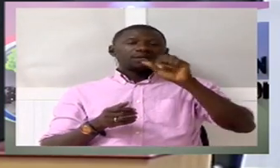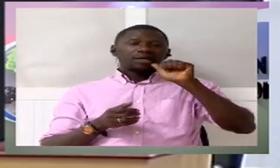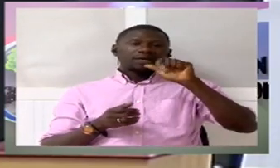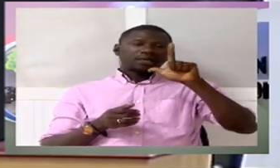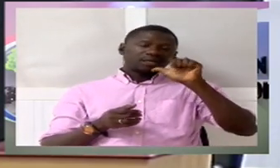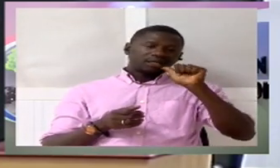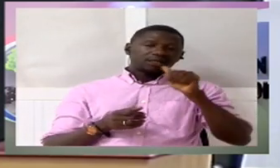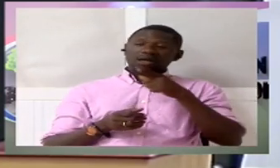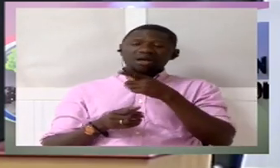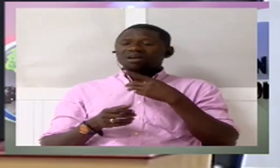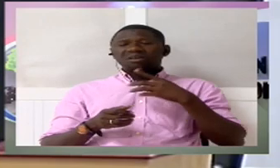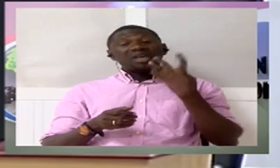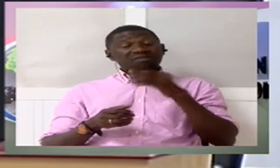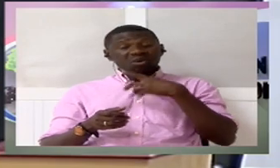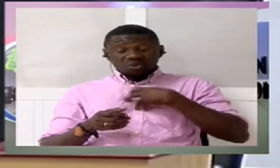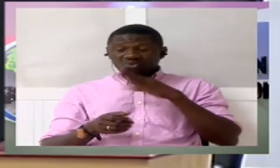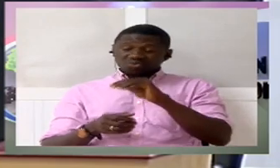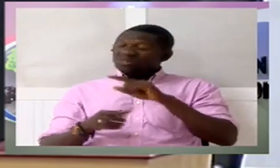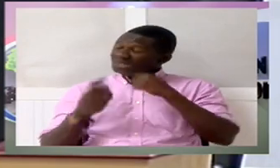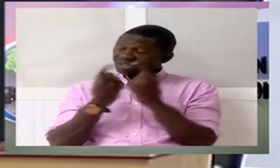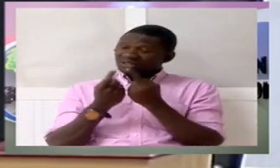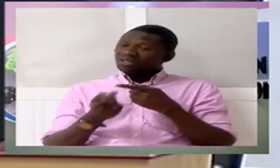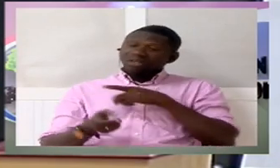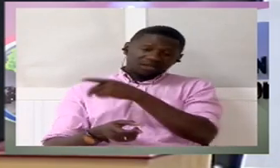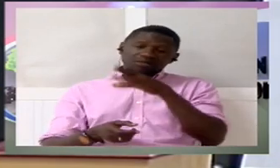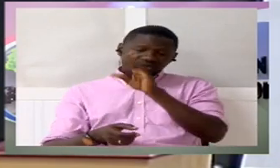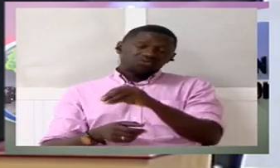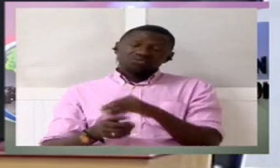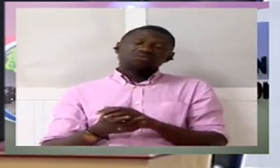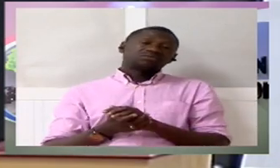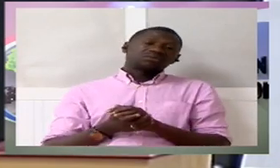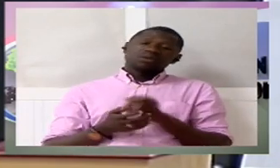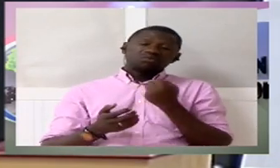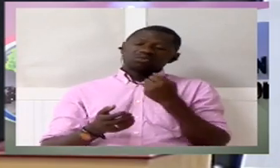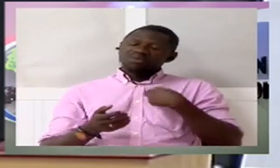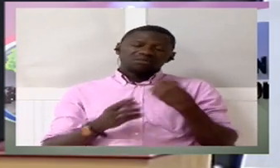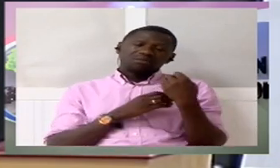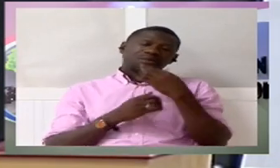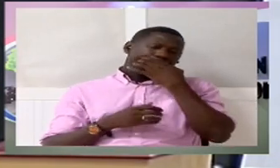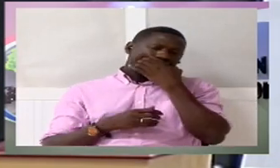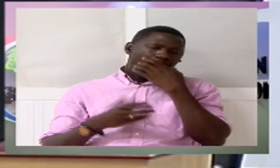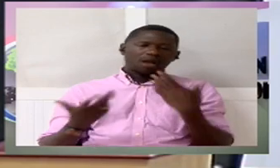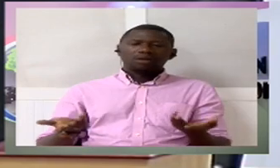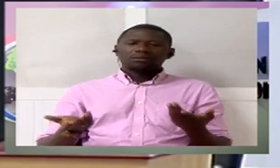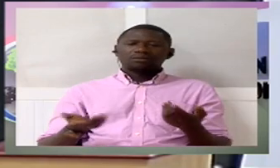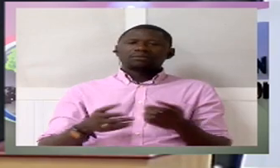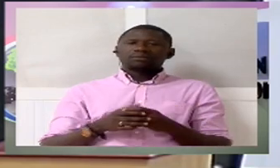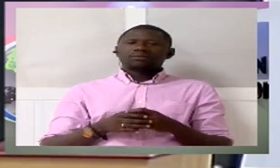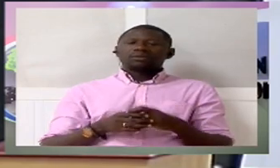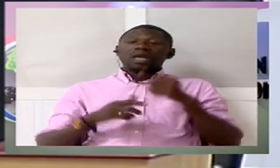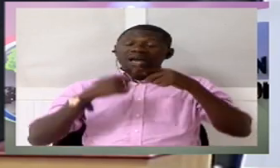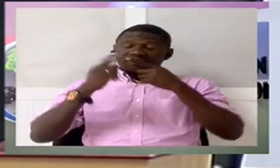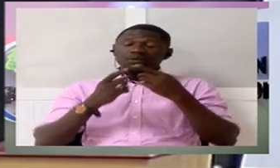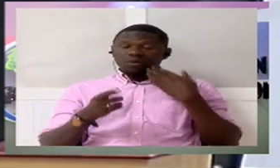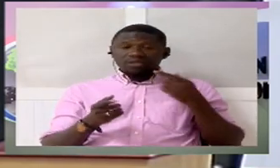powers. So le nata di commissionoto. It was after that I come to see at the commission. Ke ome na benta.